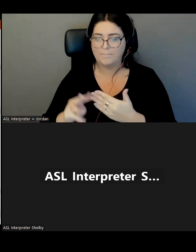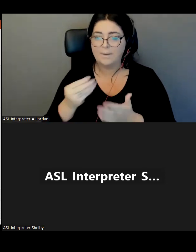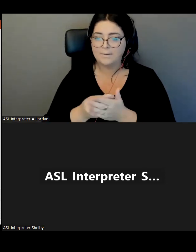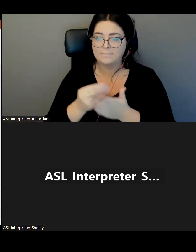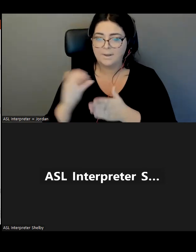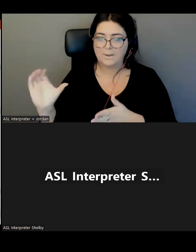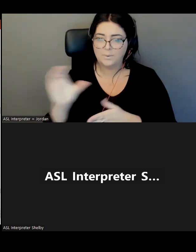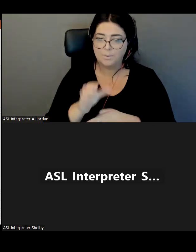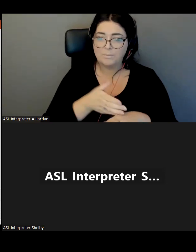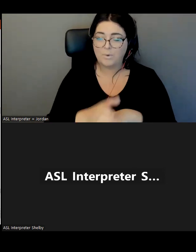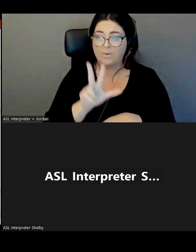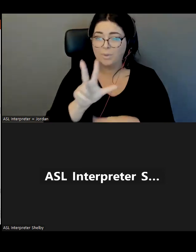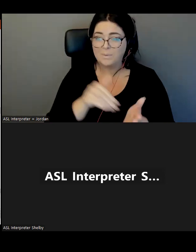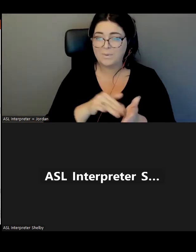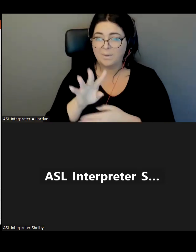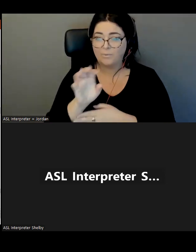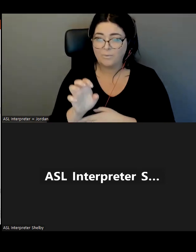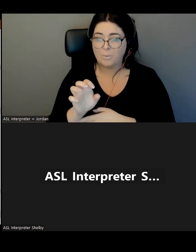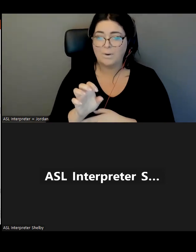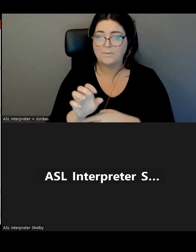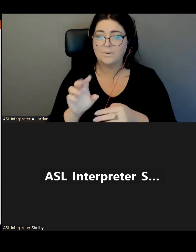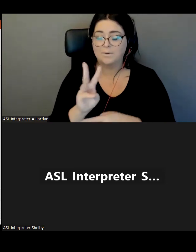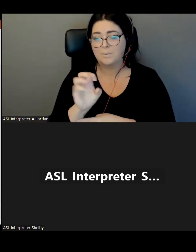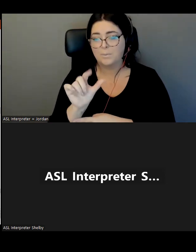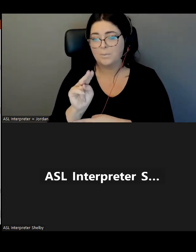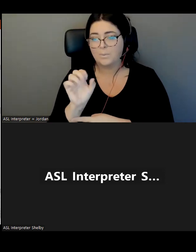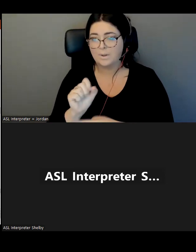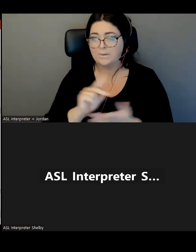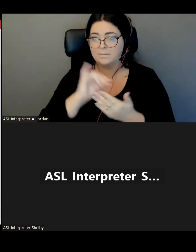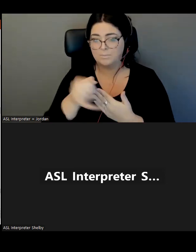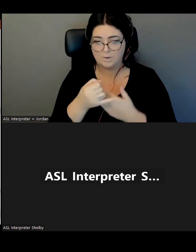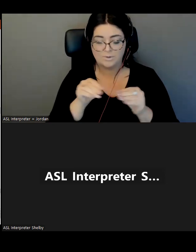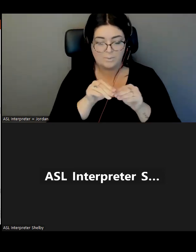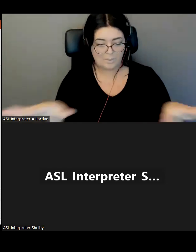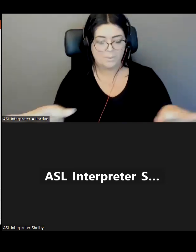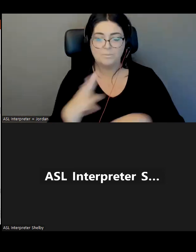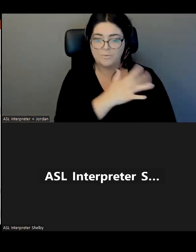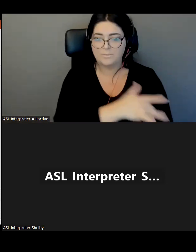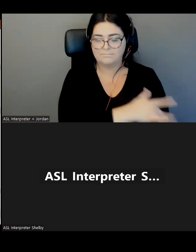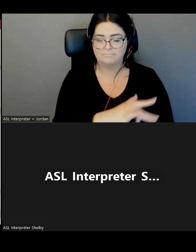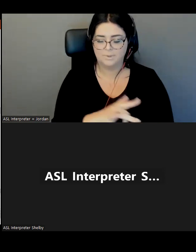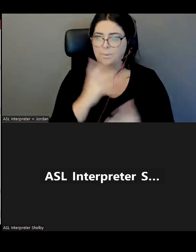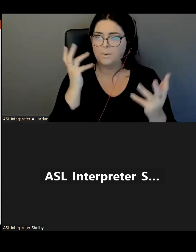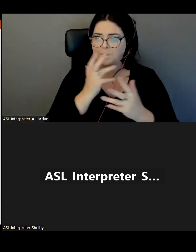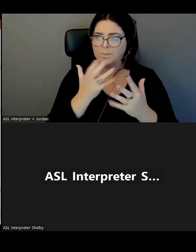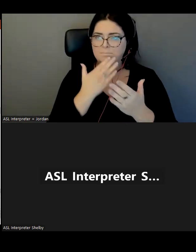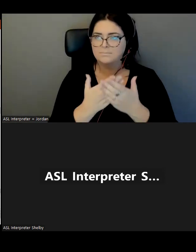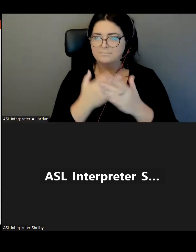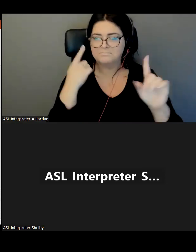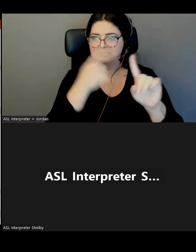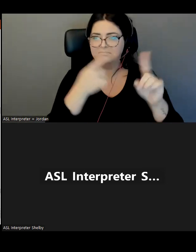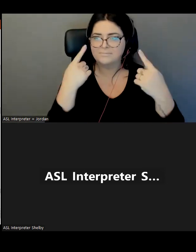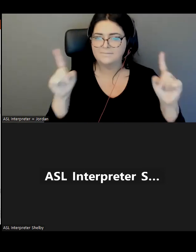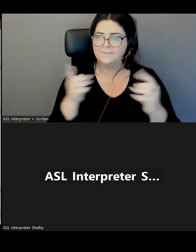3,400 wellness projects across the province. So I think that's a really great accomplishment through